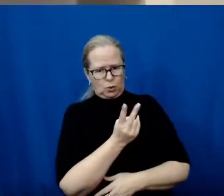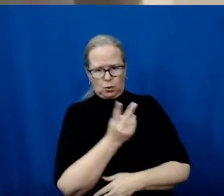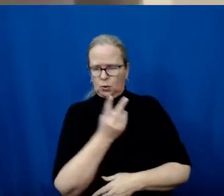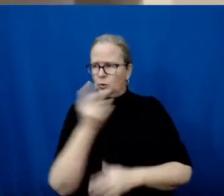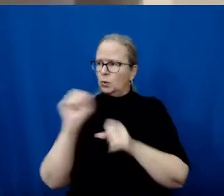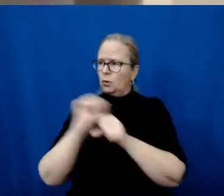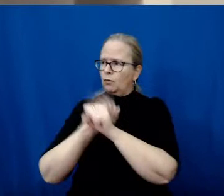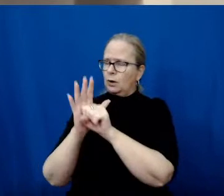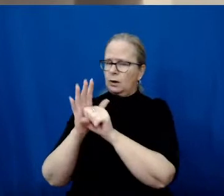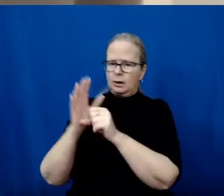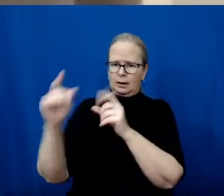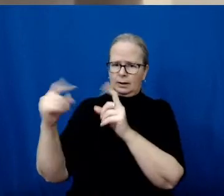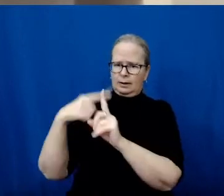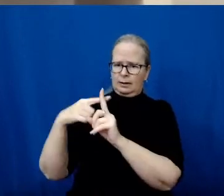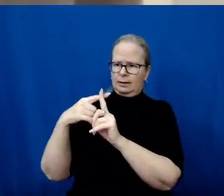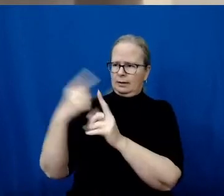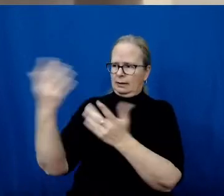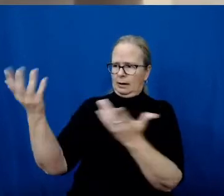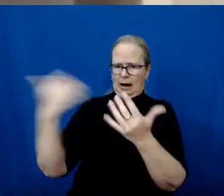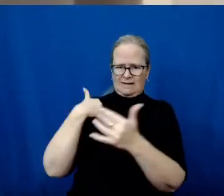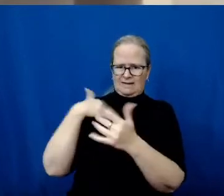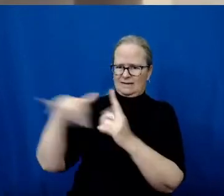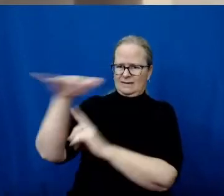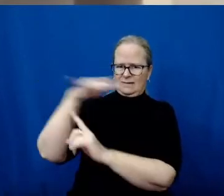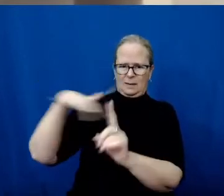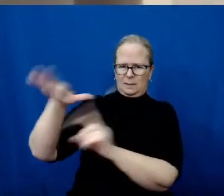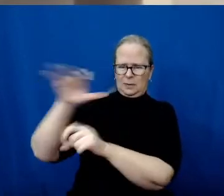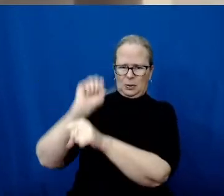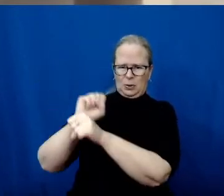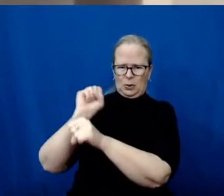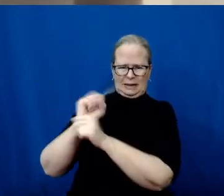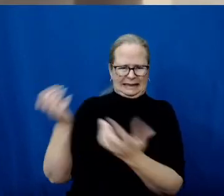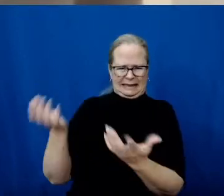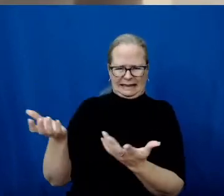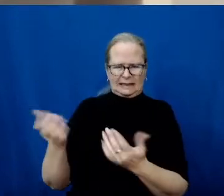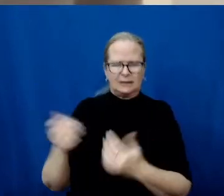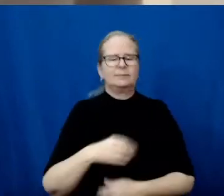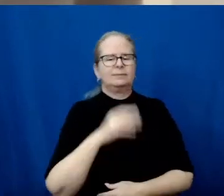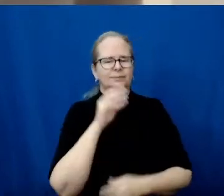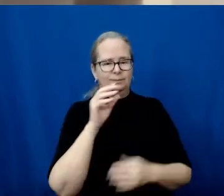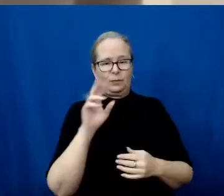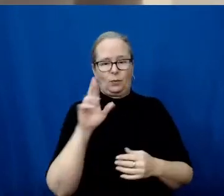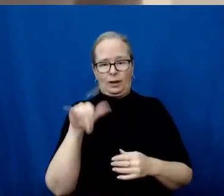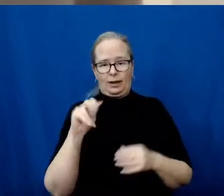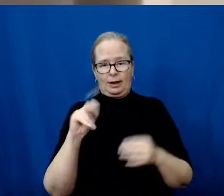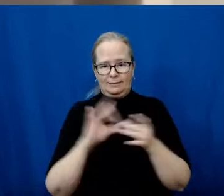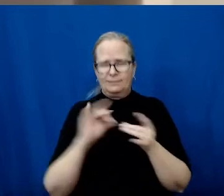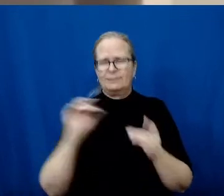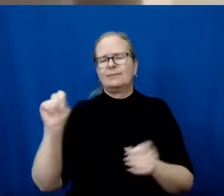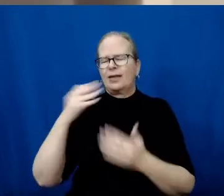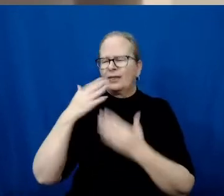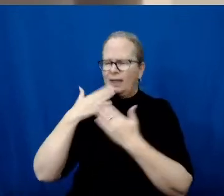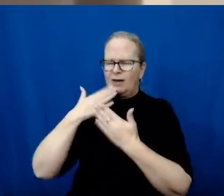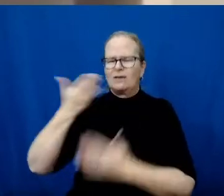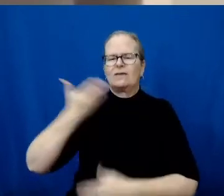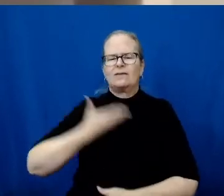on, Michelle. And just to set the stage a little bit, my partner is an emergency physician, and